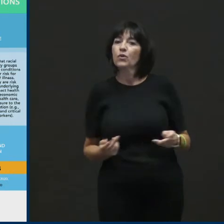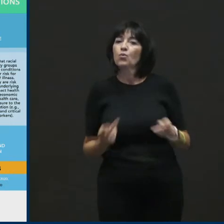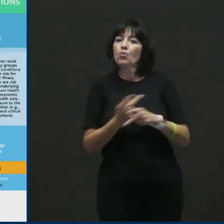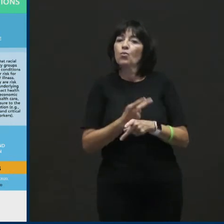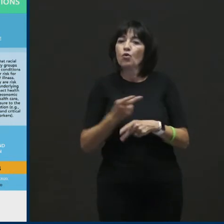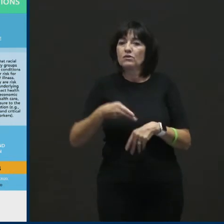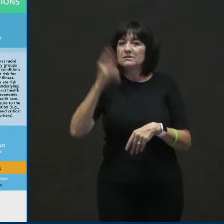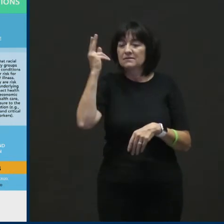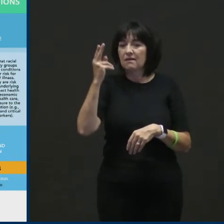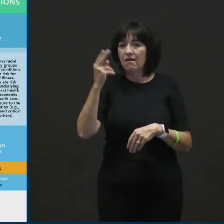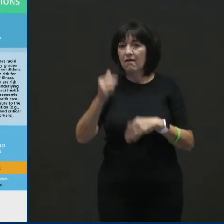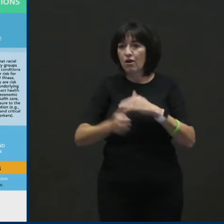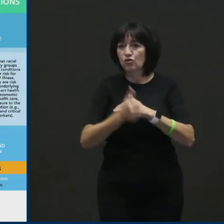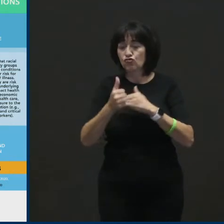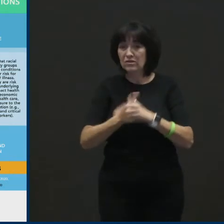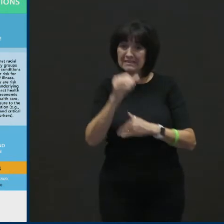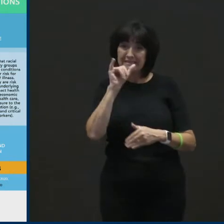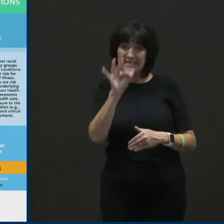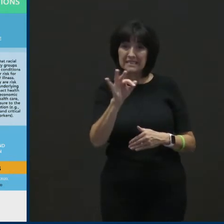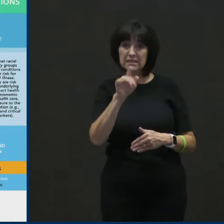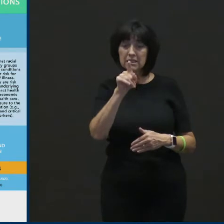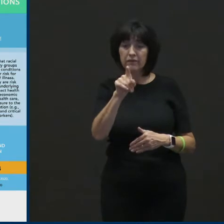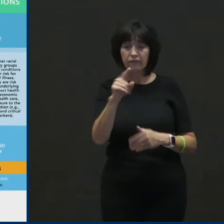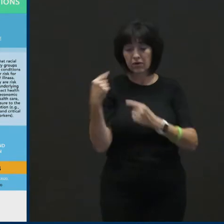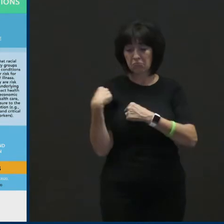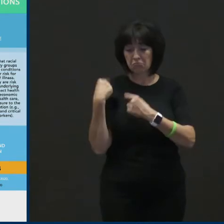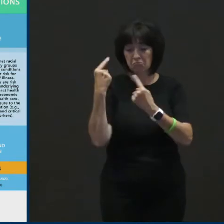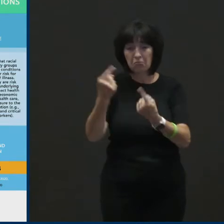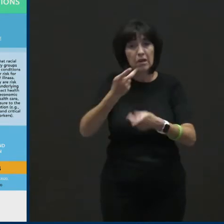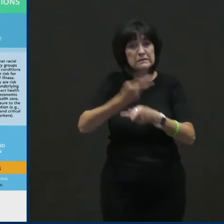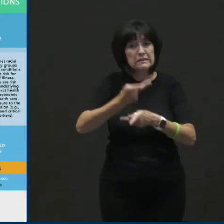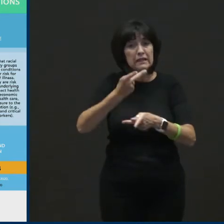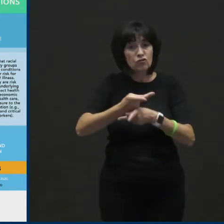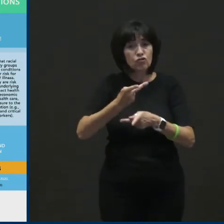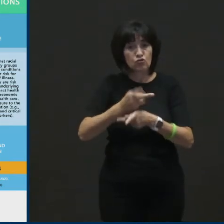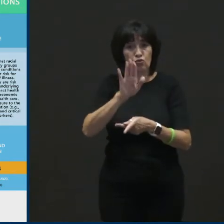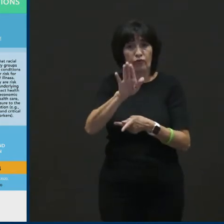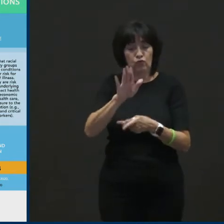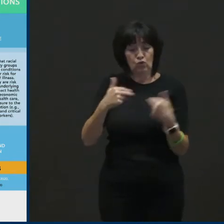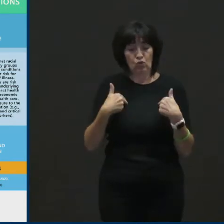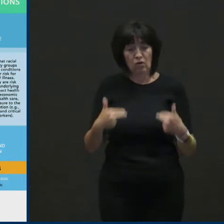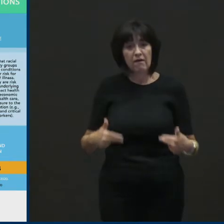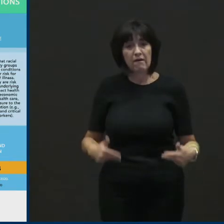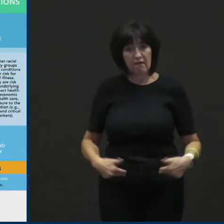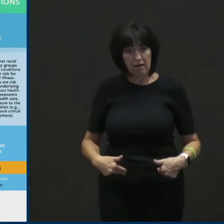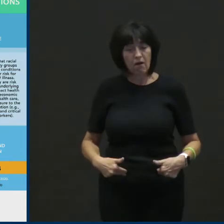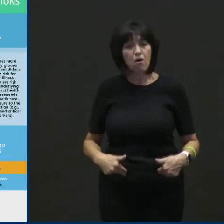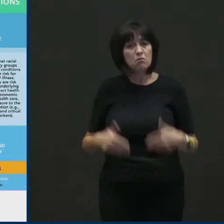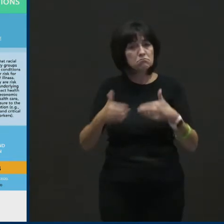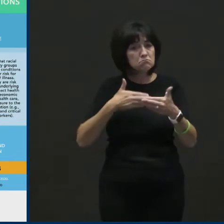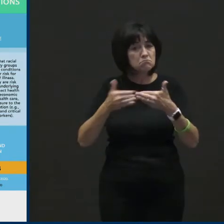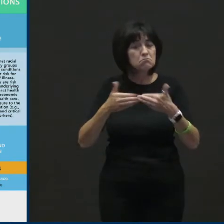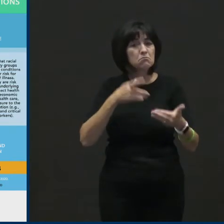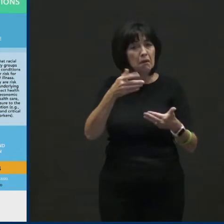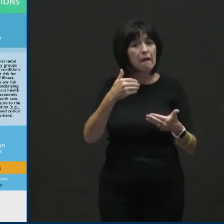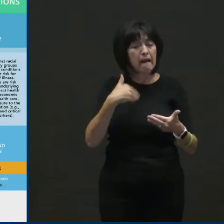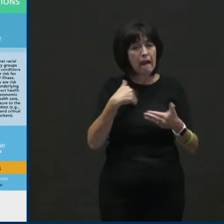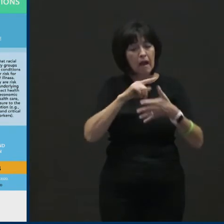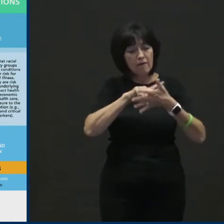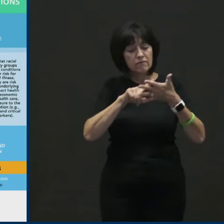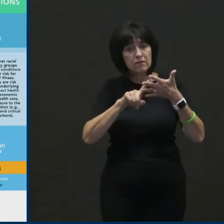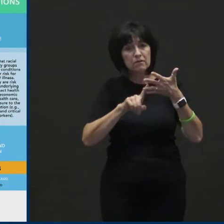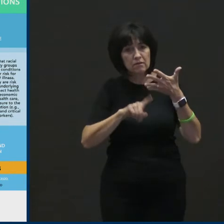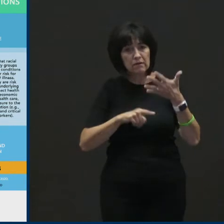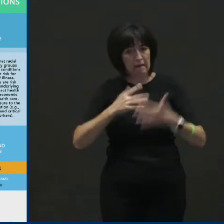these conditions, your outcomes with COVID will be better. So the study that I am most tuned into is around